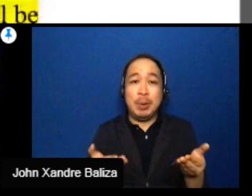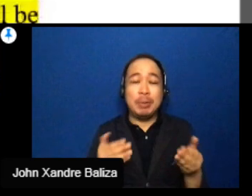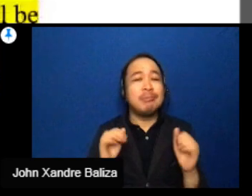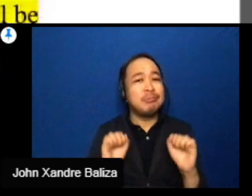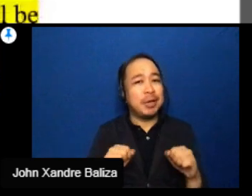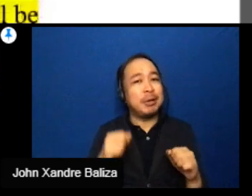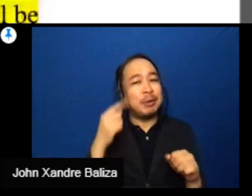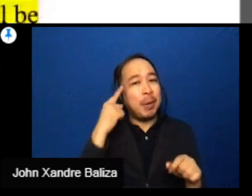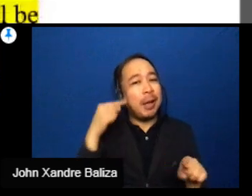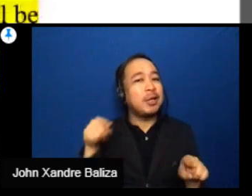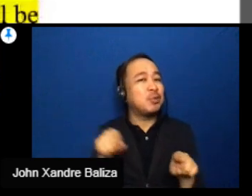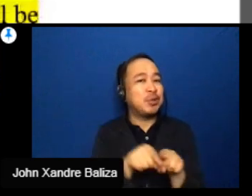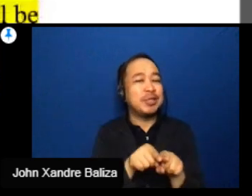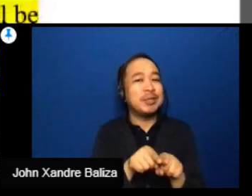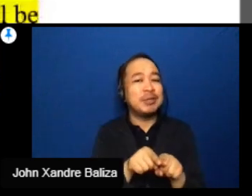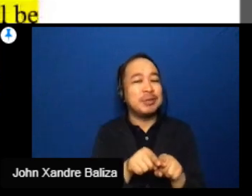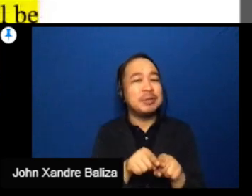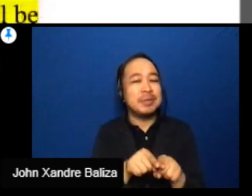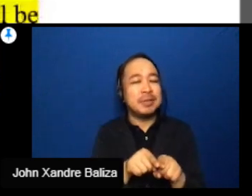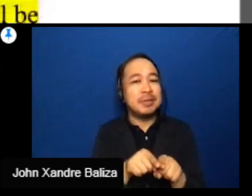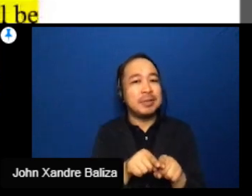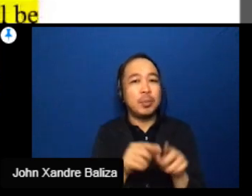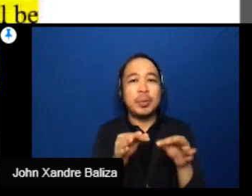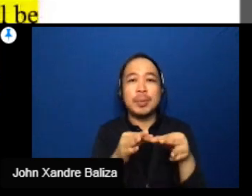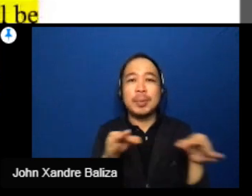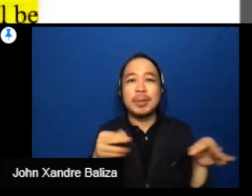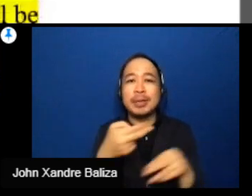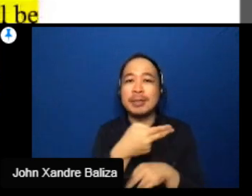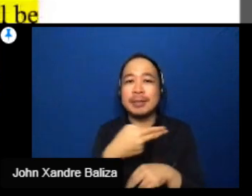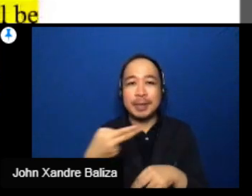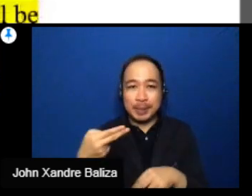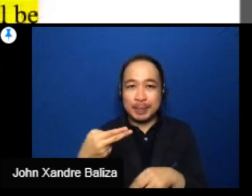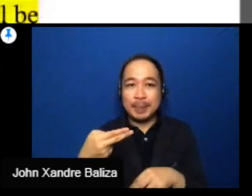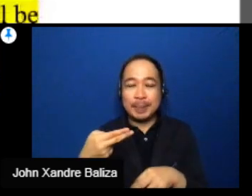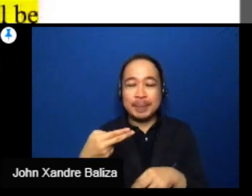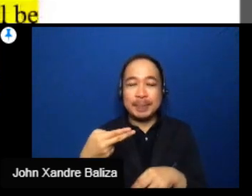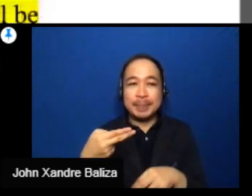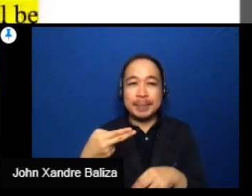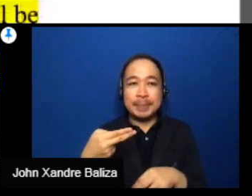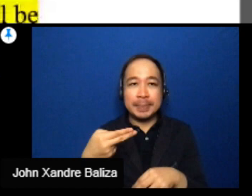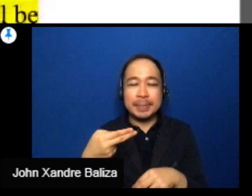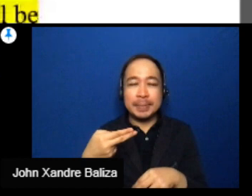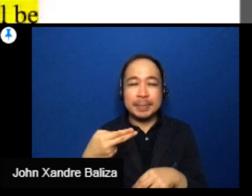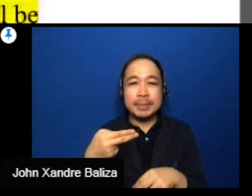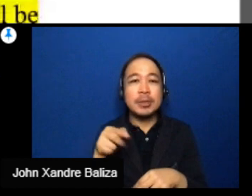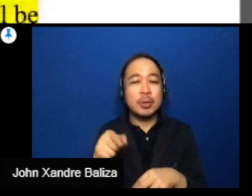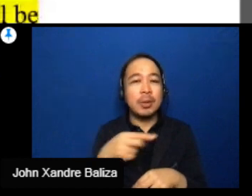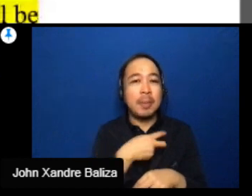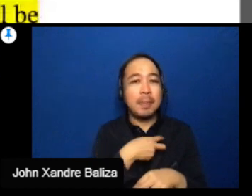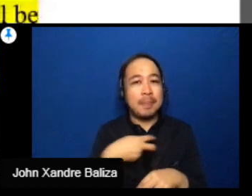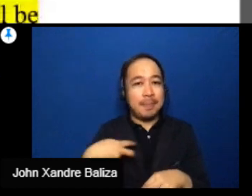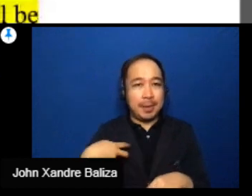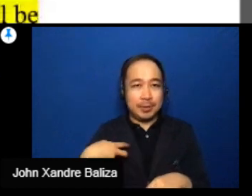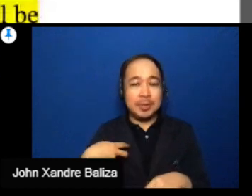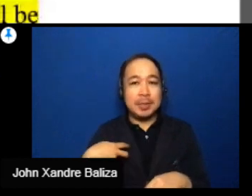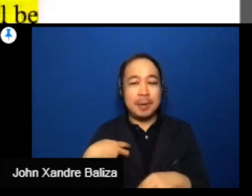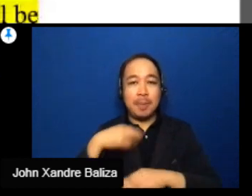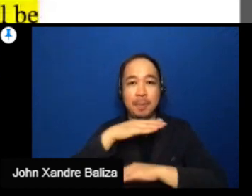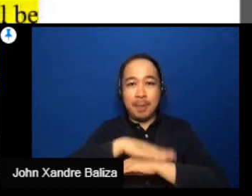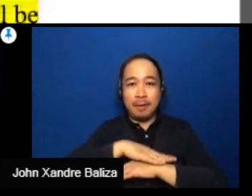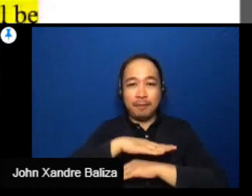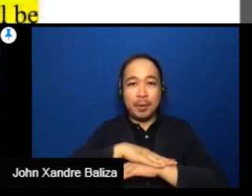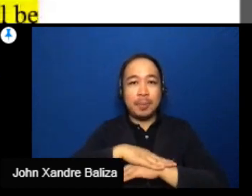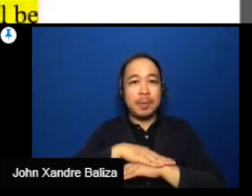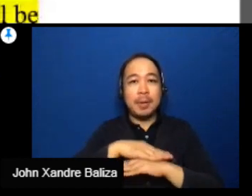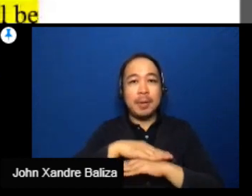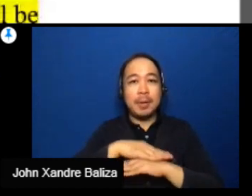to the agreed nomenclature of the Beijing platform and program of